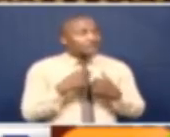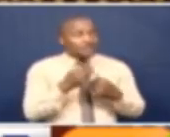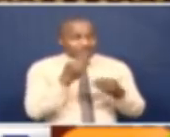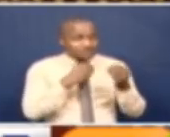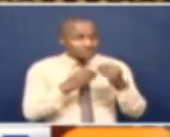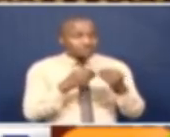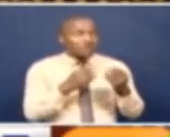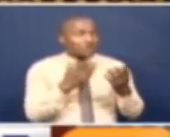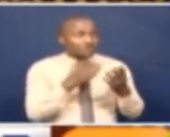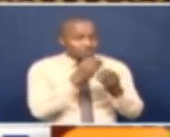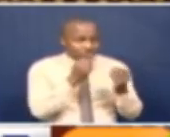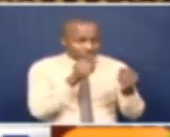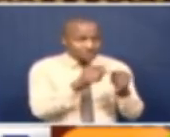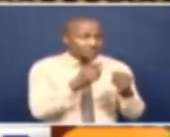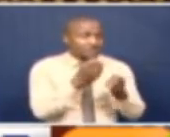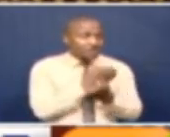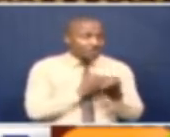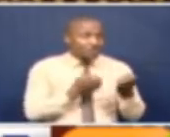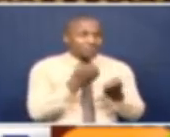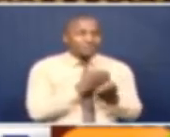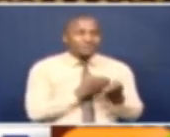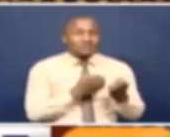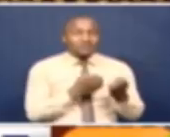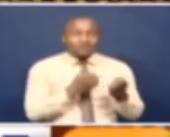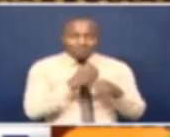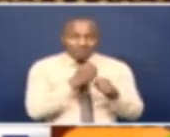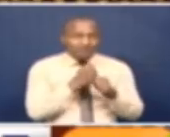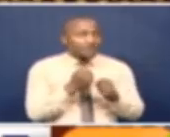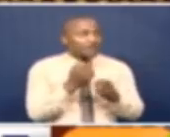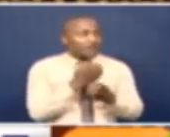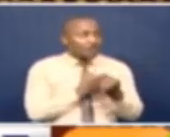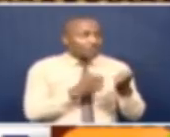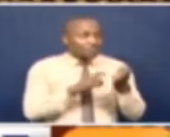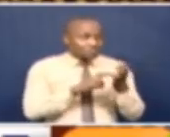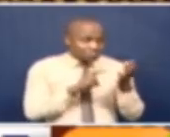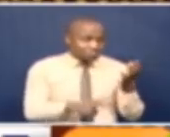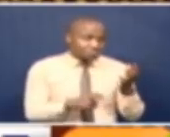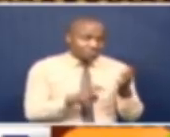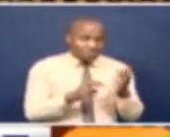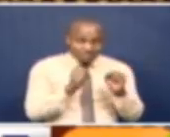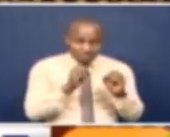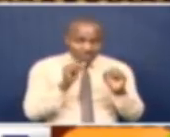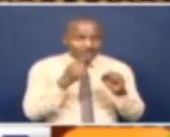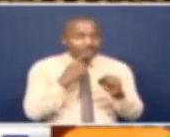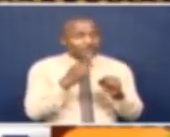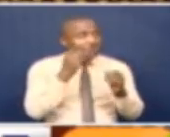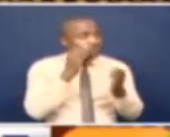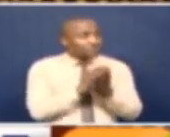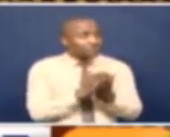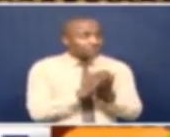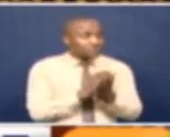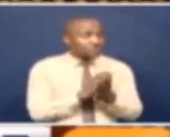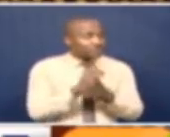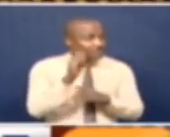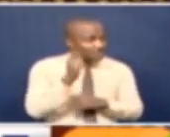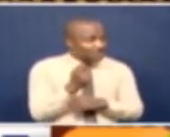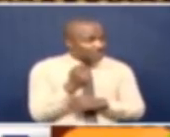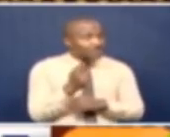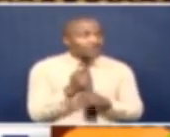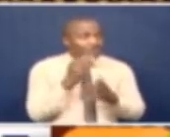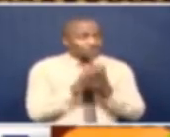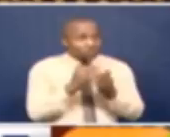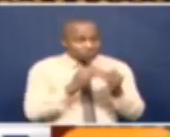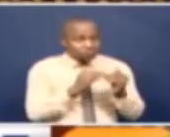economy and making disenfranchising the people of the United States. So I can tell you for a fact, Kenya imesonga